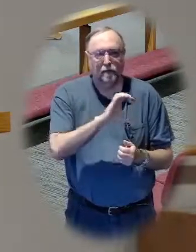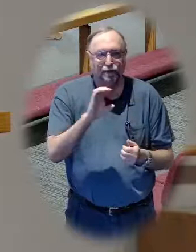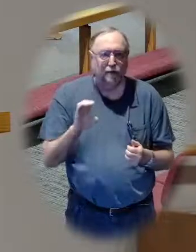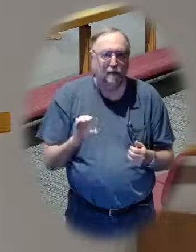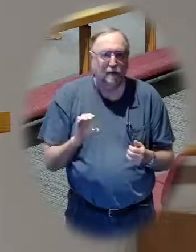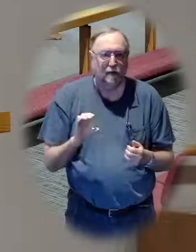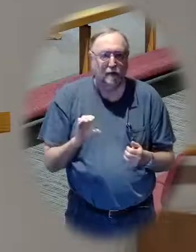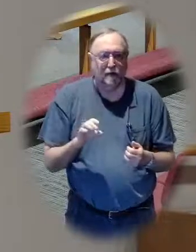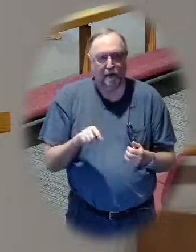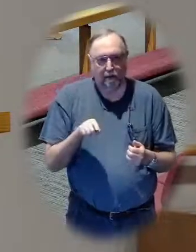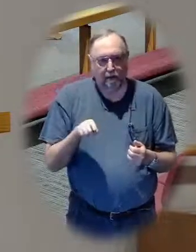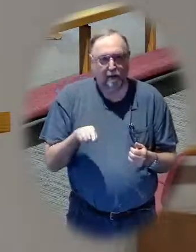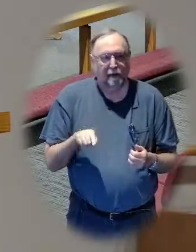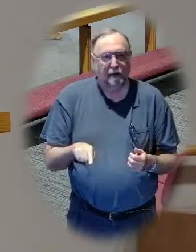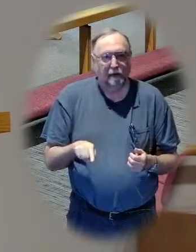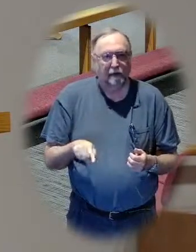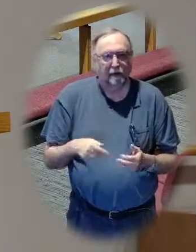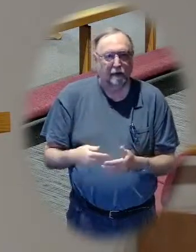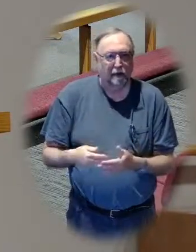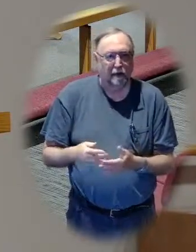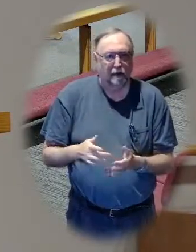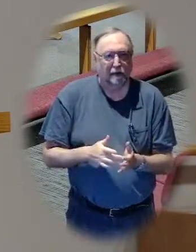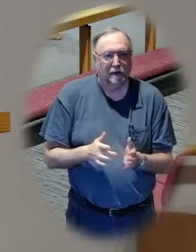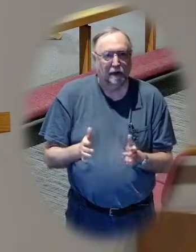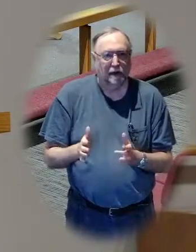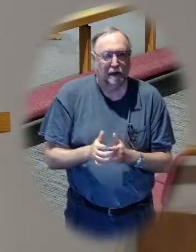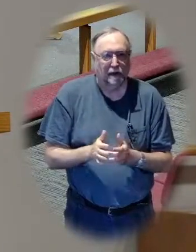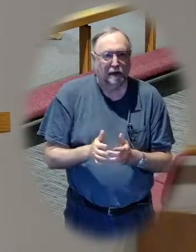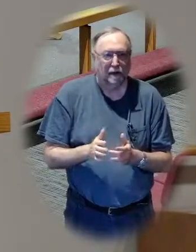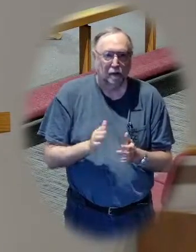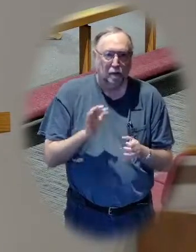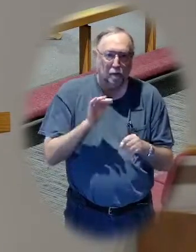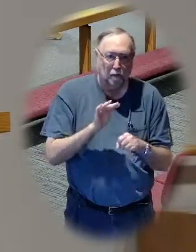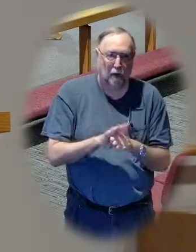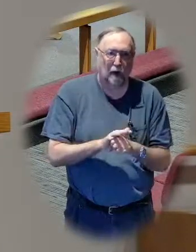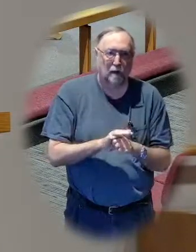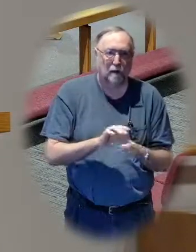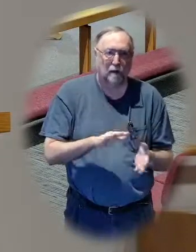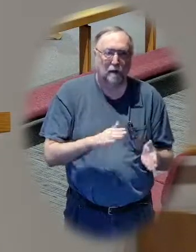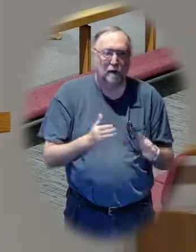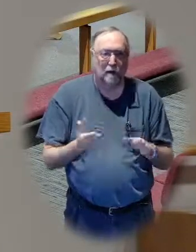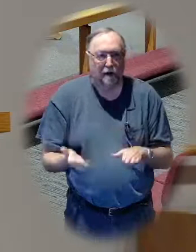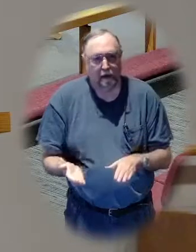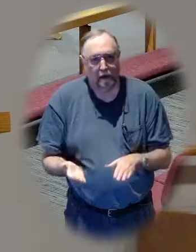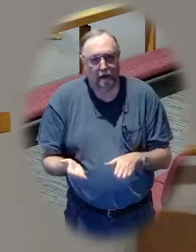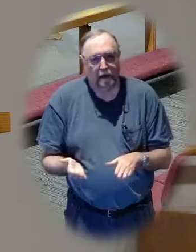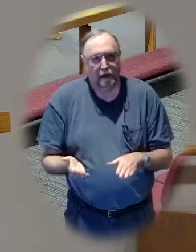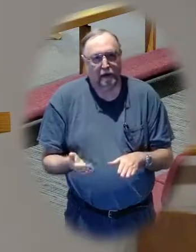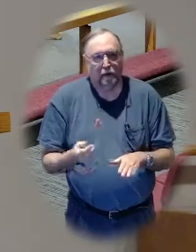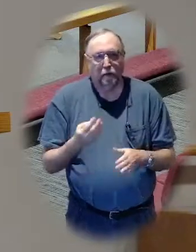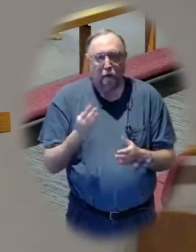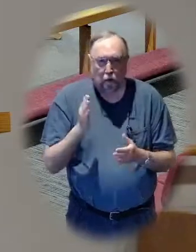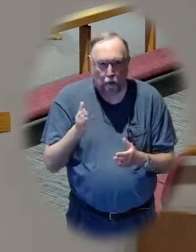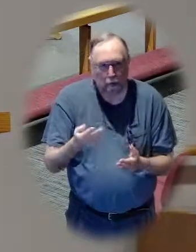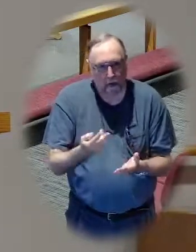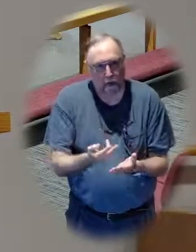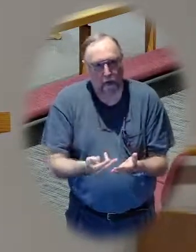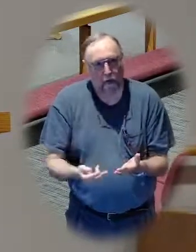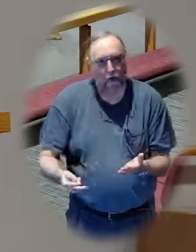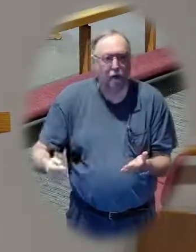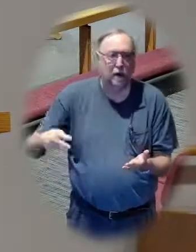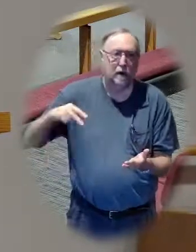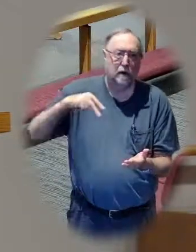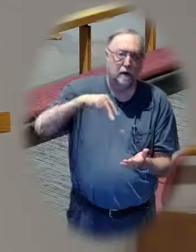only does this child come to die, but he comes to rise again, defeating